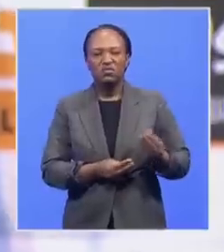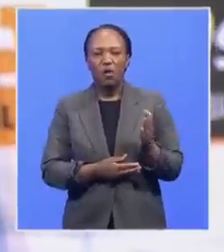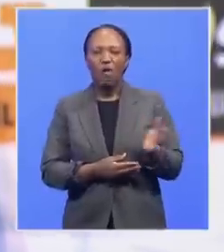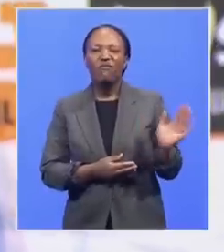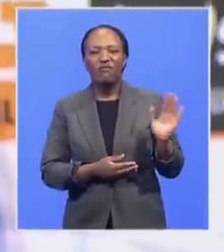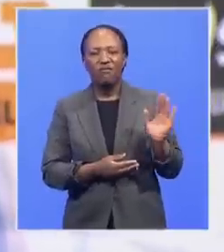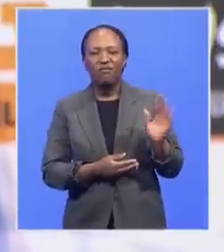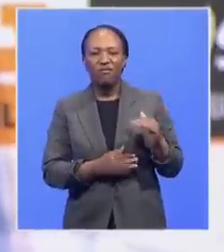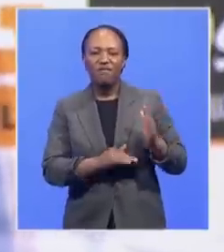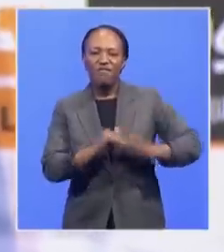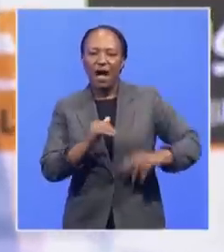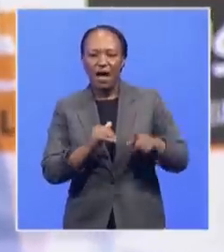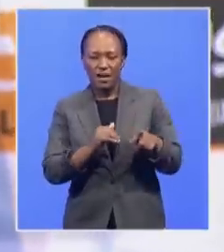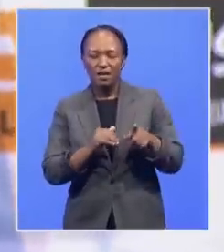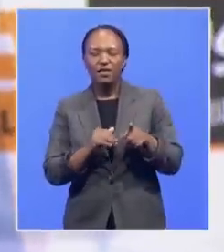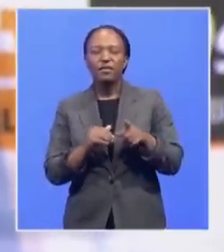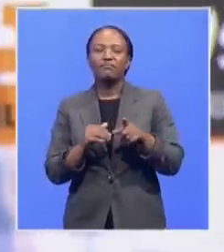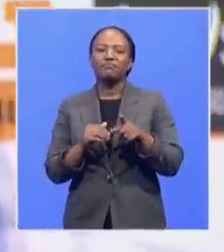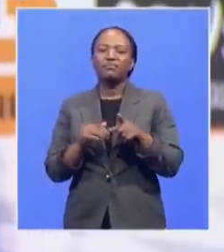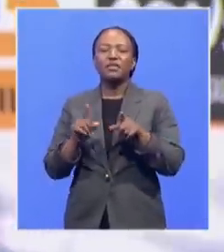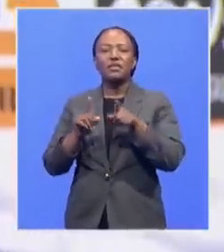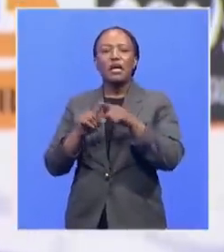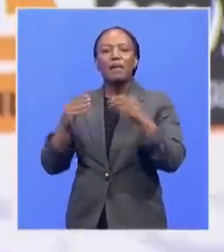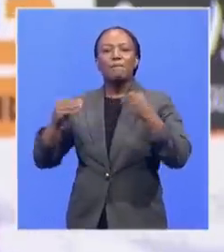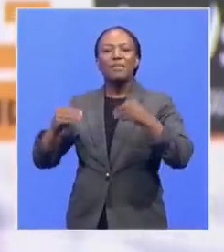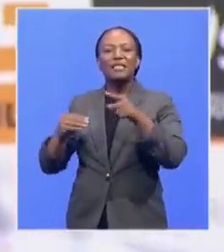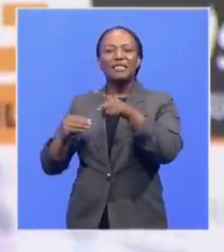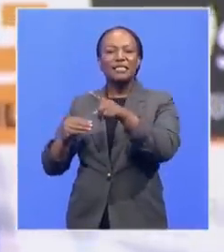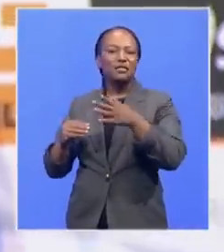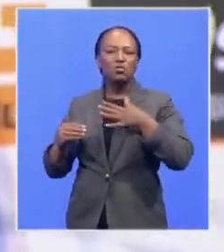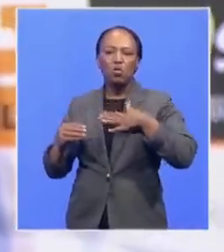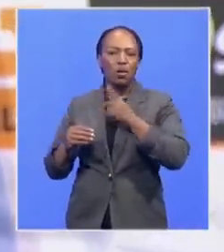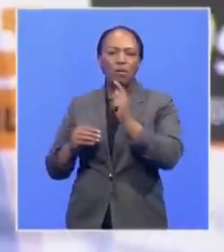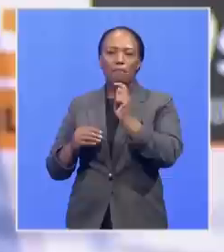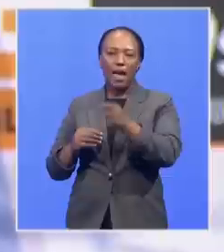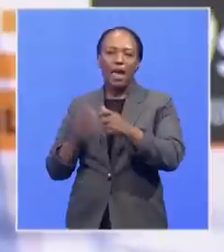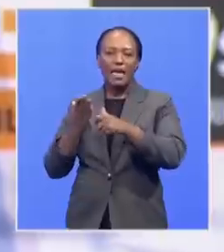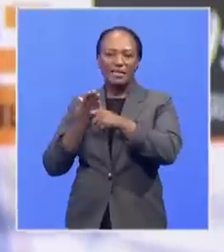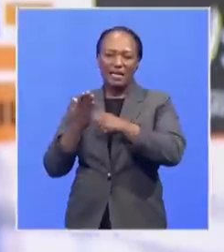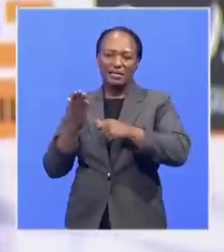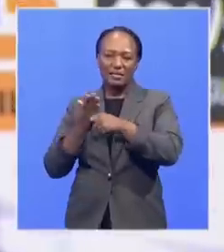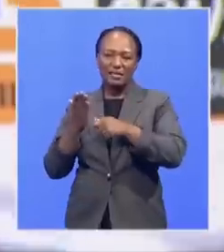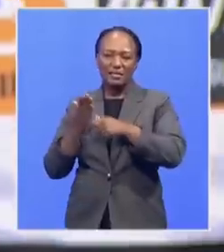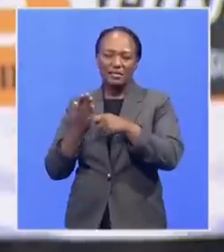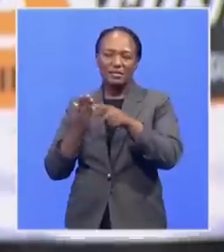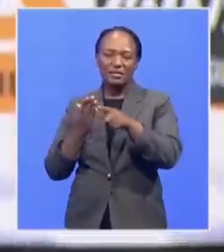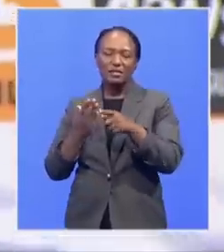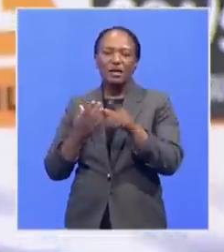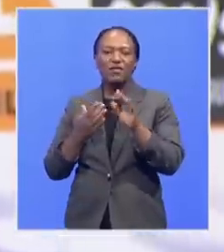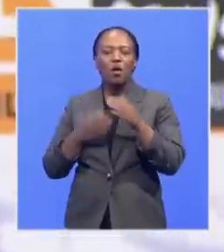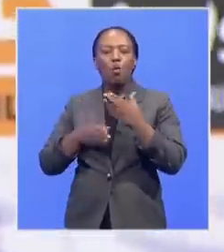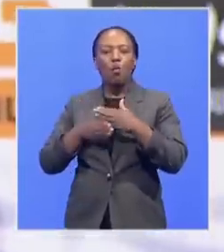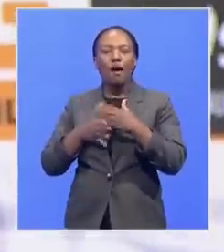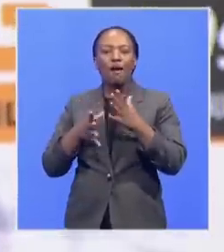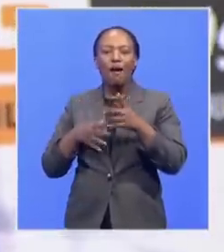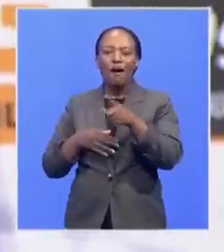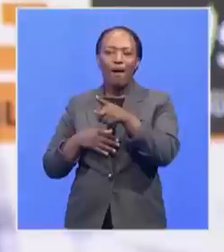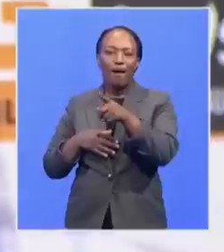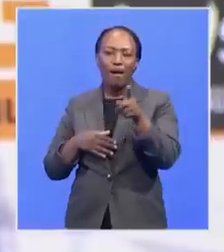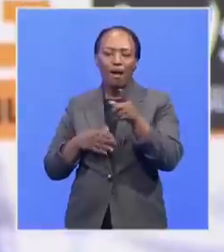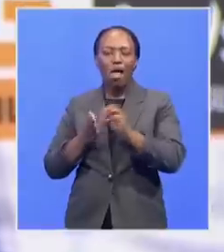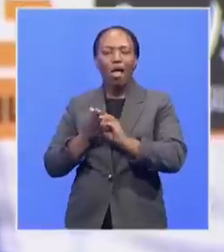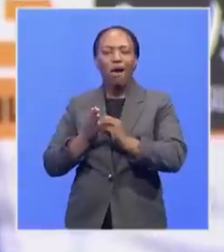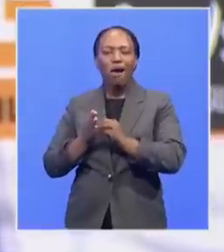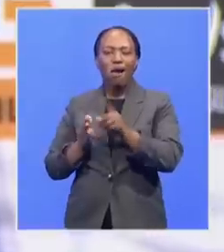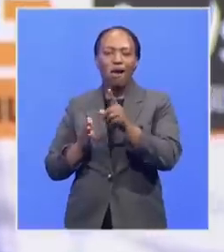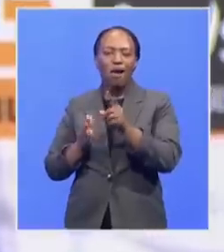businesses that avoid paying their taxes, that cheat their workers, that break the